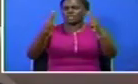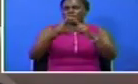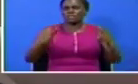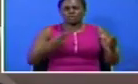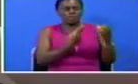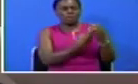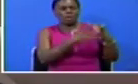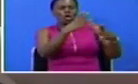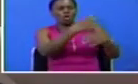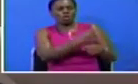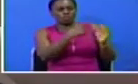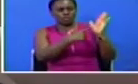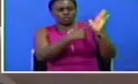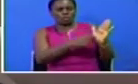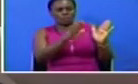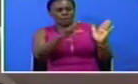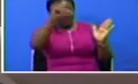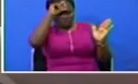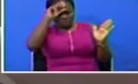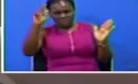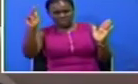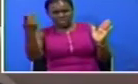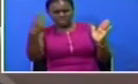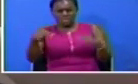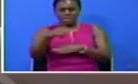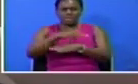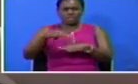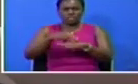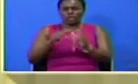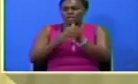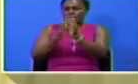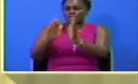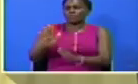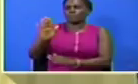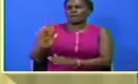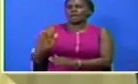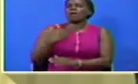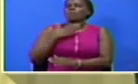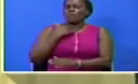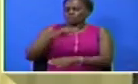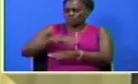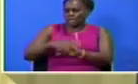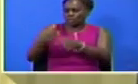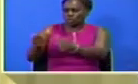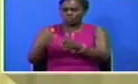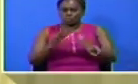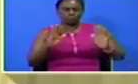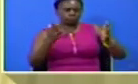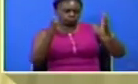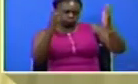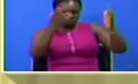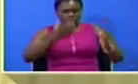of confidence in your government and the Kenyan nation under your leadership. But let me just take this opportunity to congratulate the